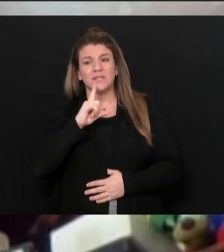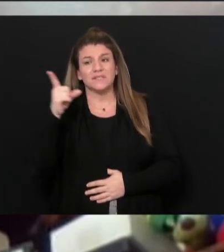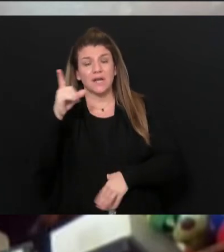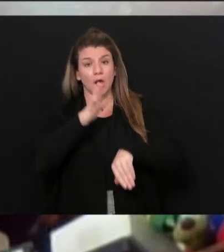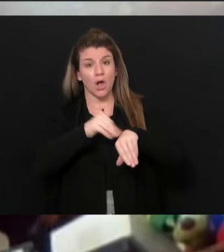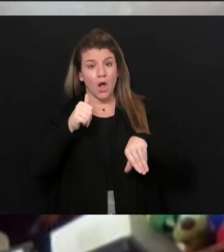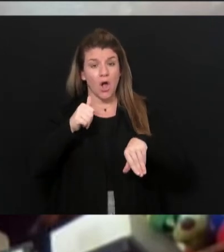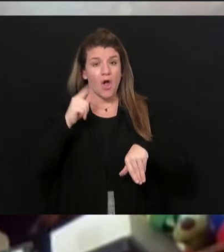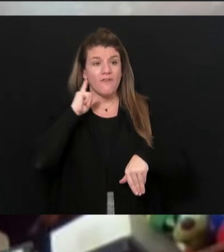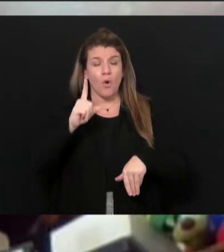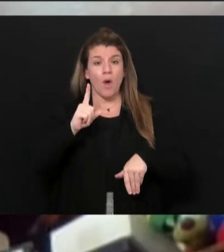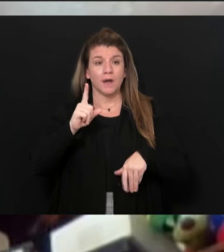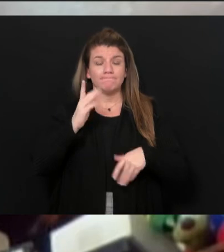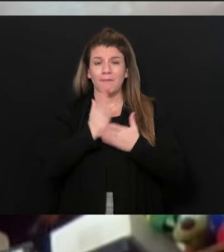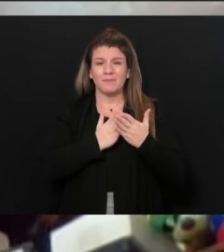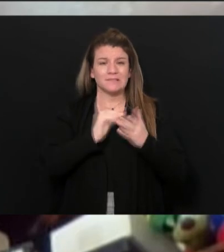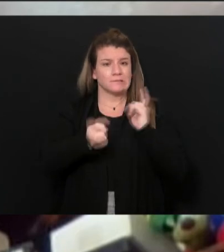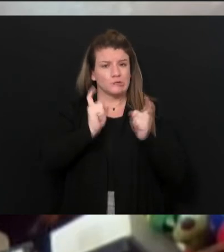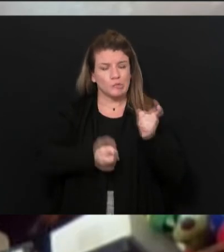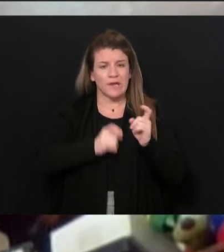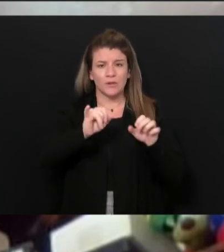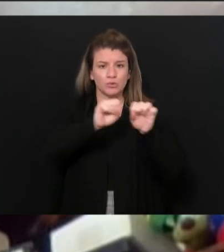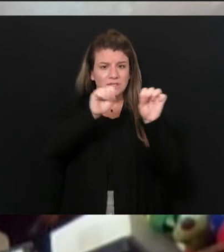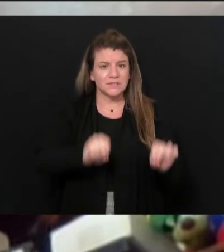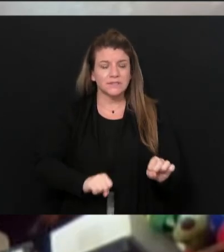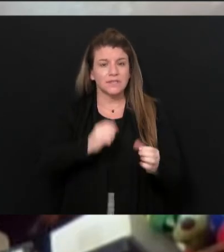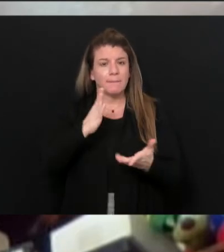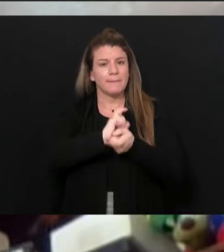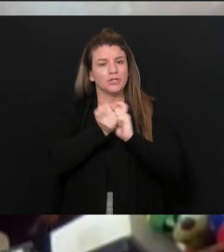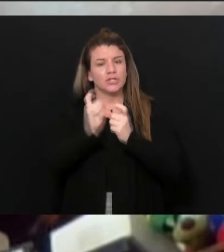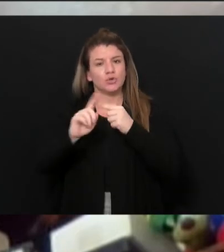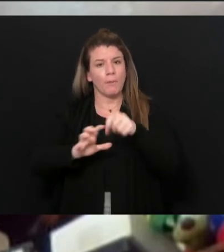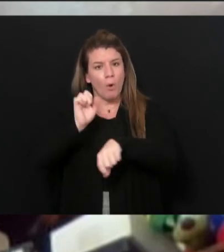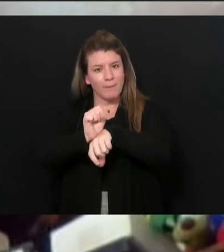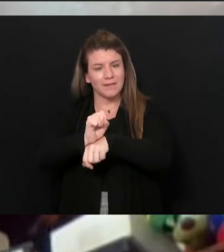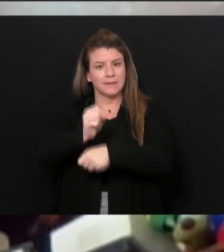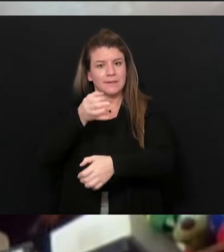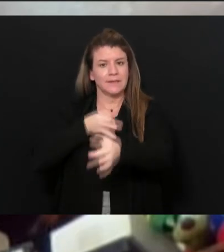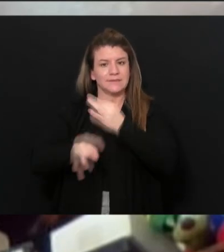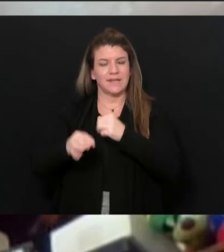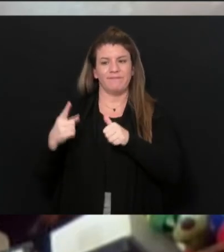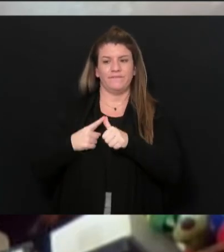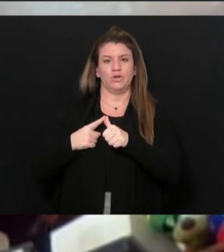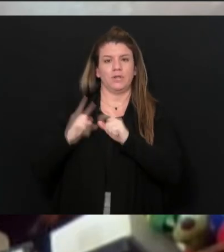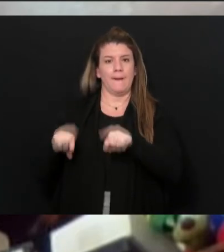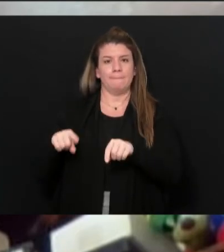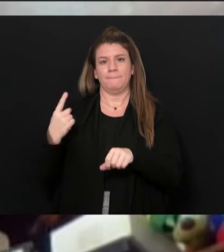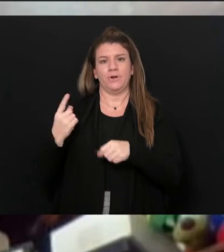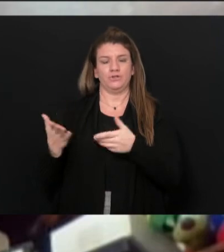a tweak in the system, maybe going to an appointment basis rather than first come, first serve or something like that.